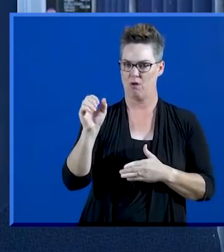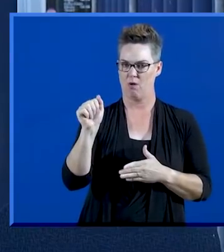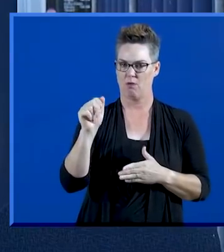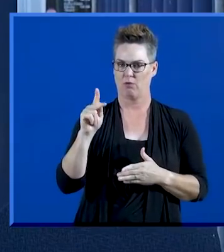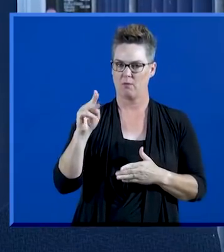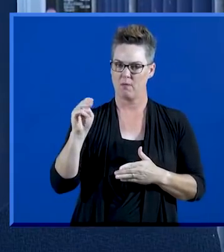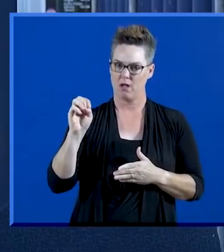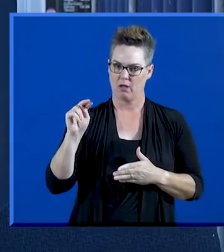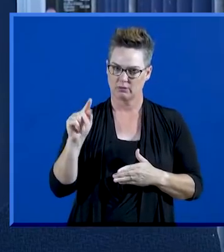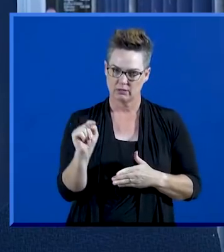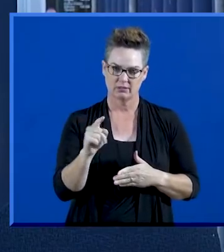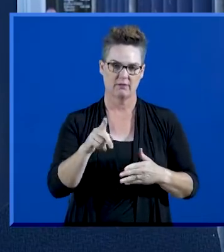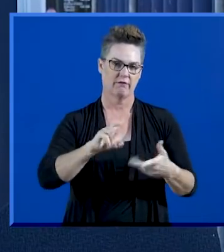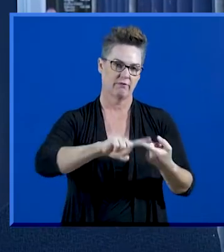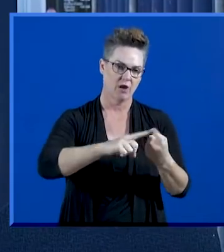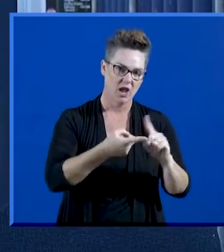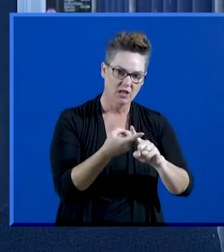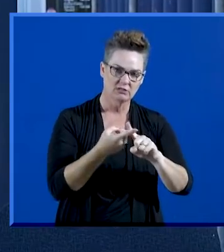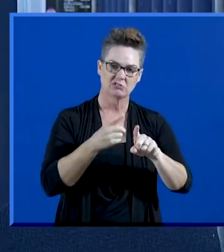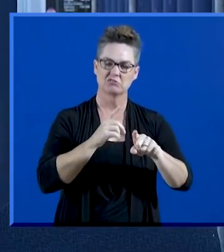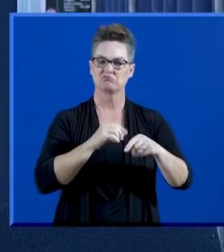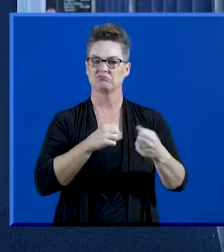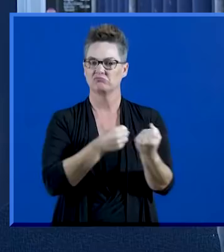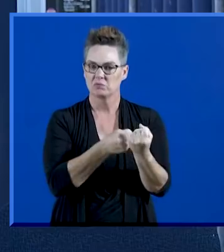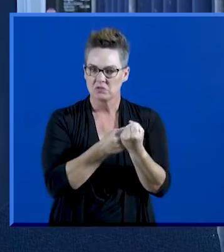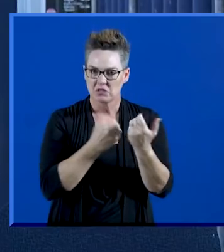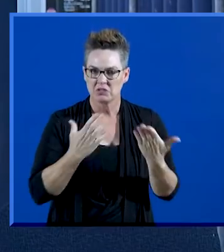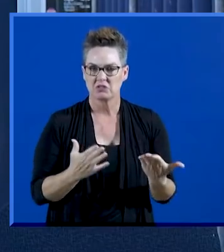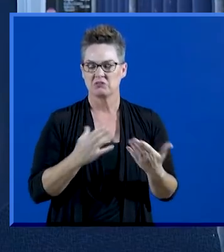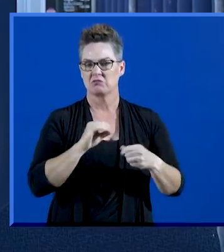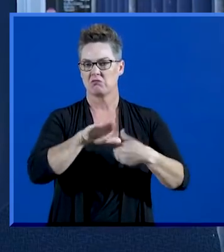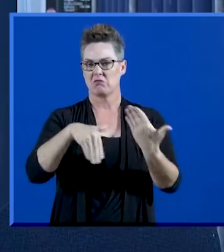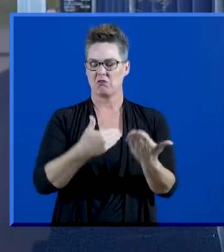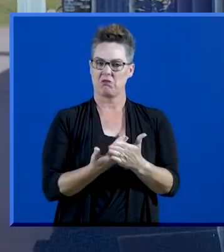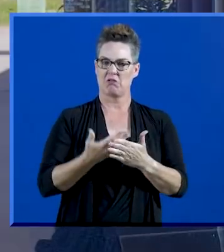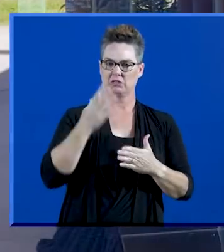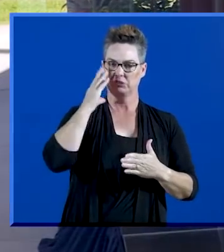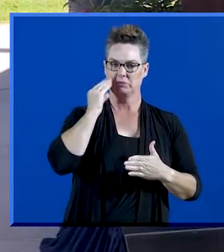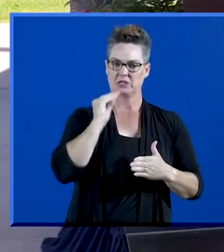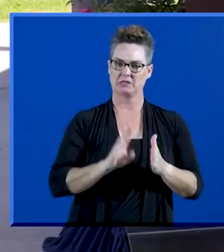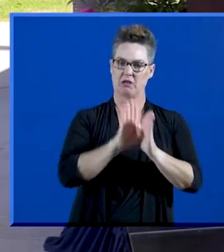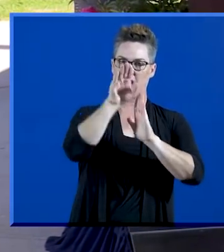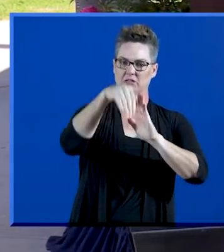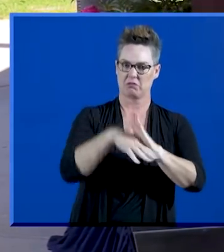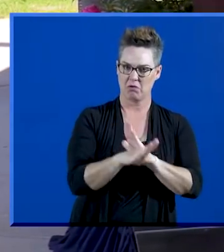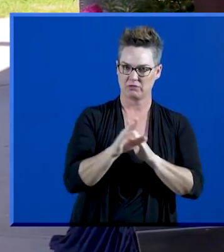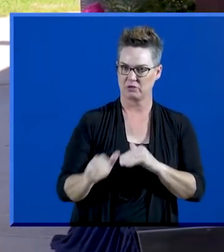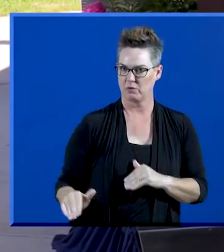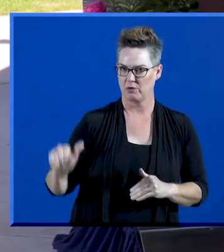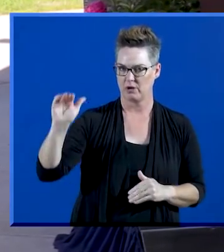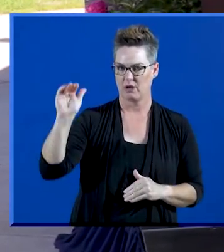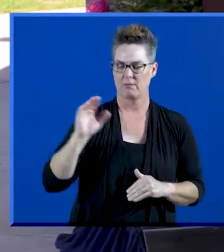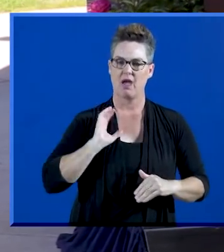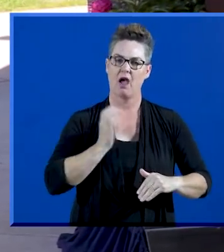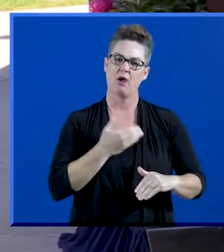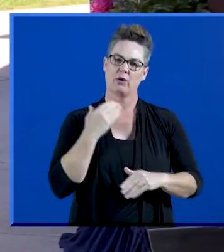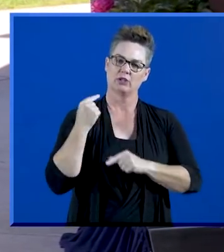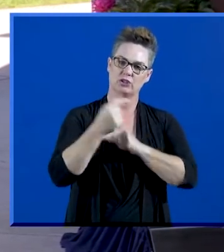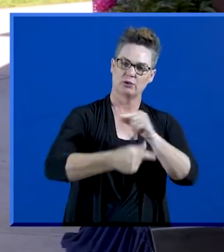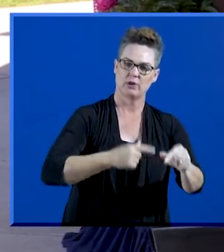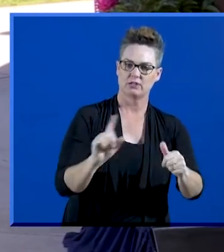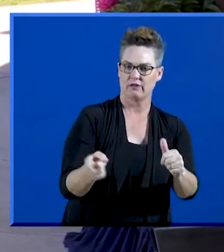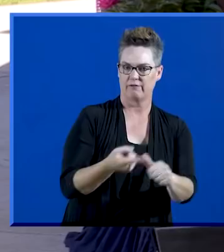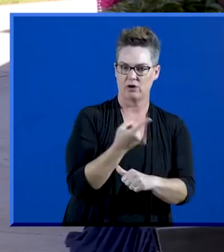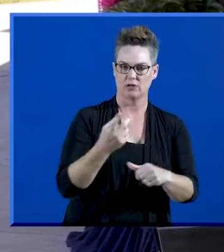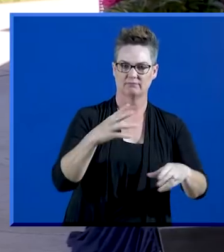Oakmont for being friends, confidants, and advocates while we experience the highs and lows of growing up. Our generation is the